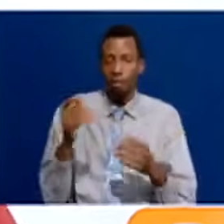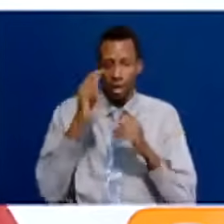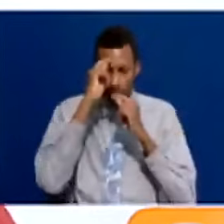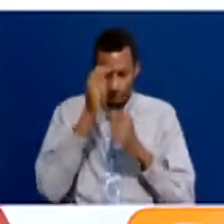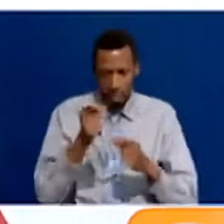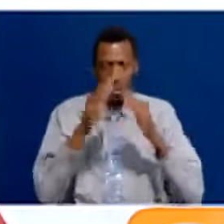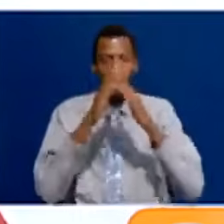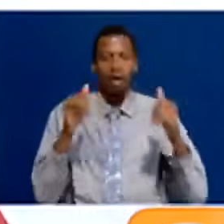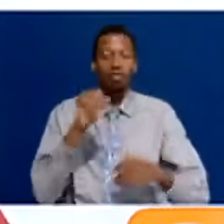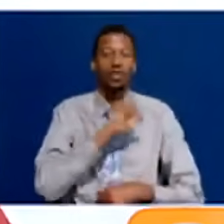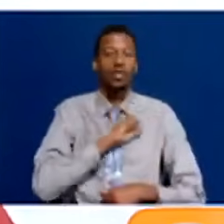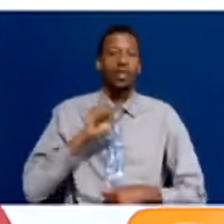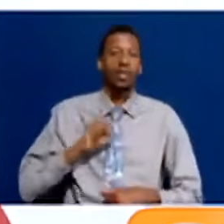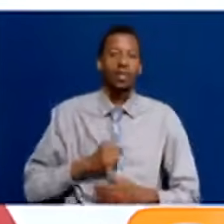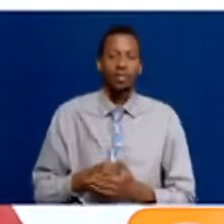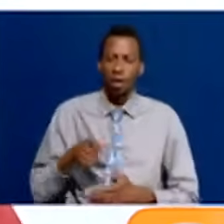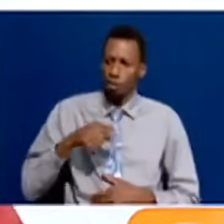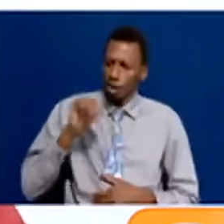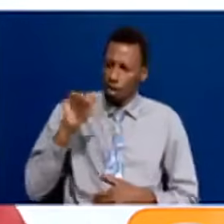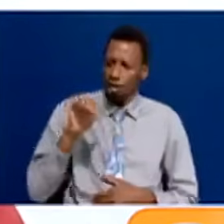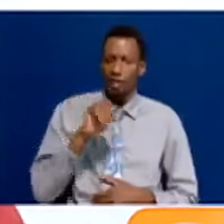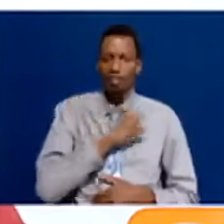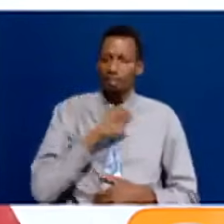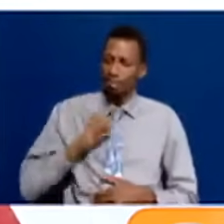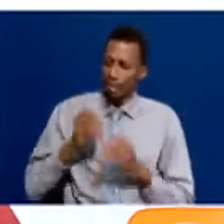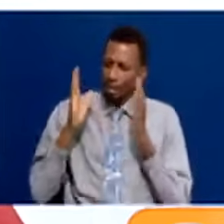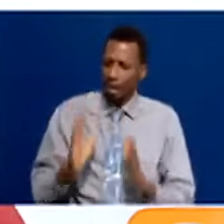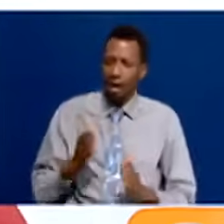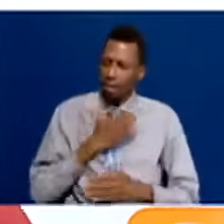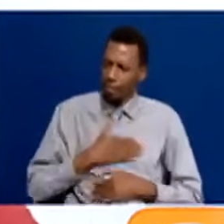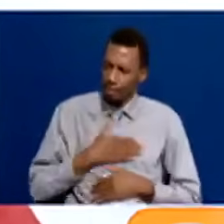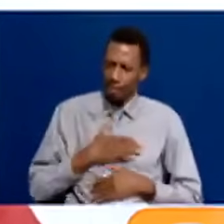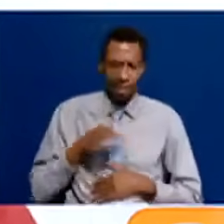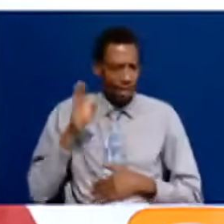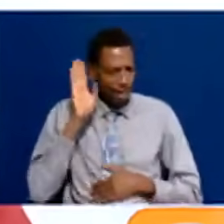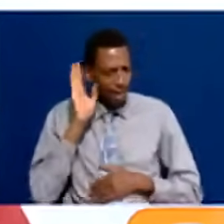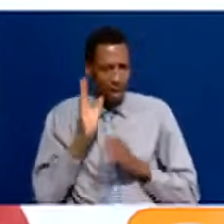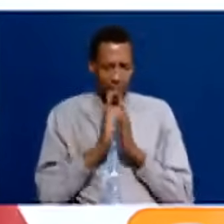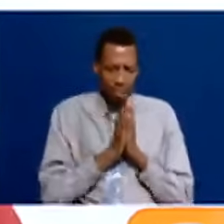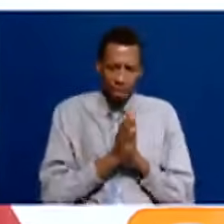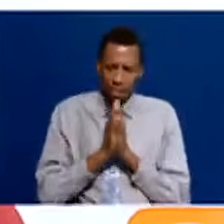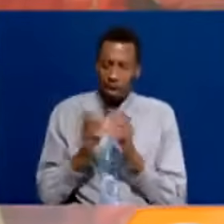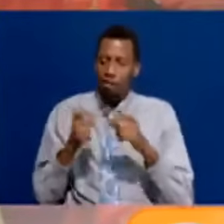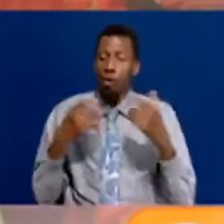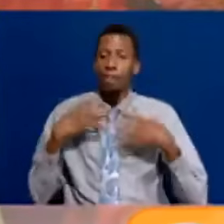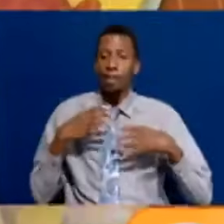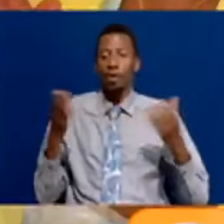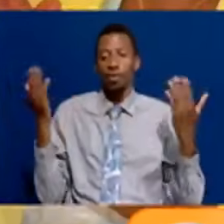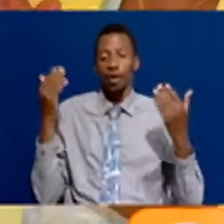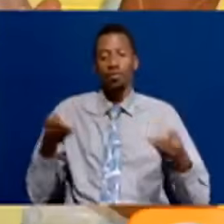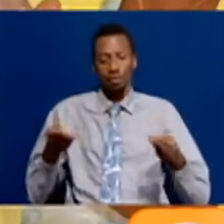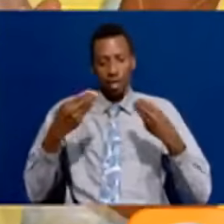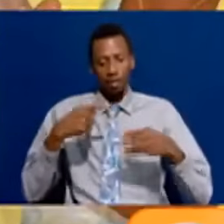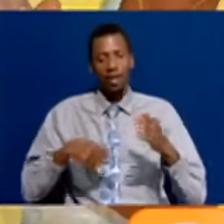Senate is that the senators will hear the prayer of the Meru people and give us justice. The Senate is